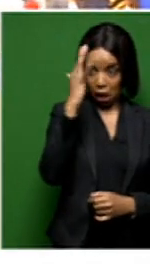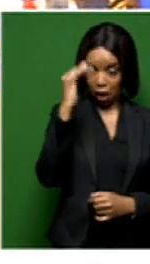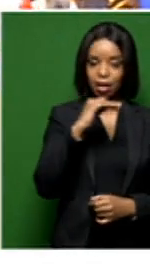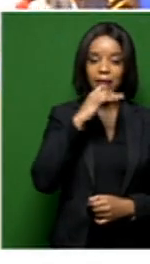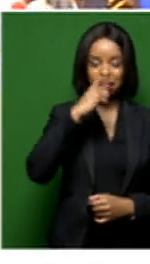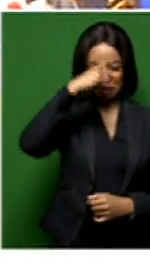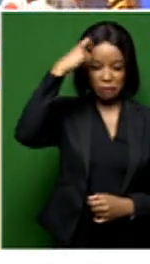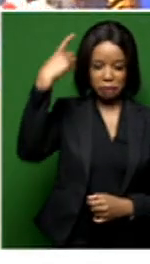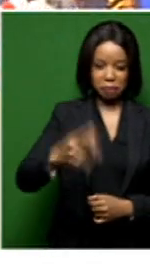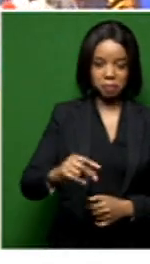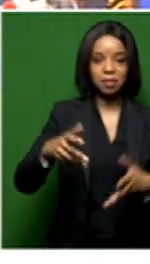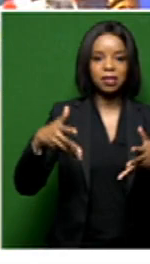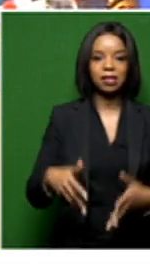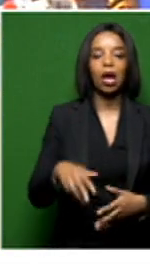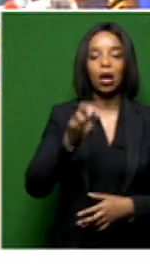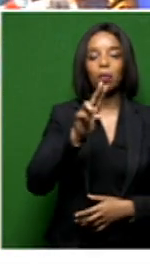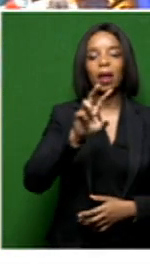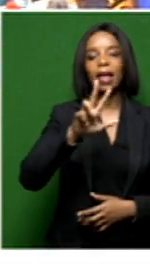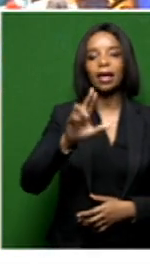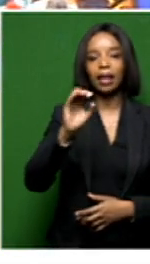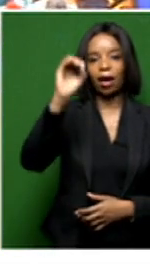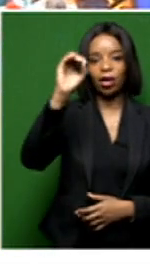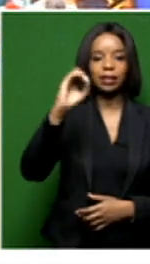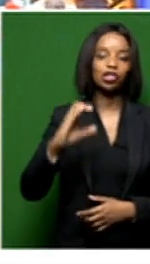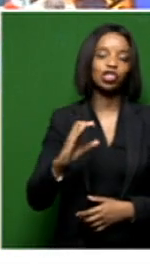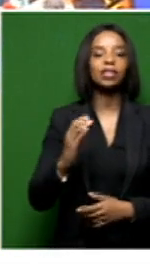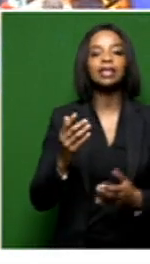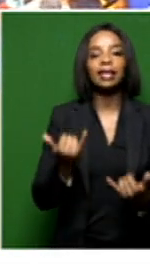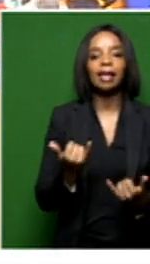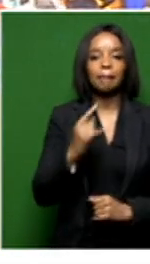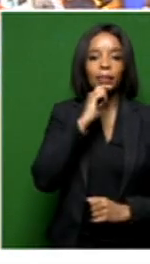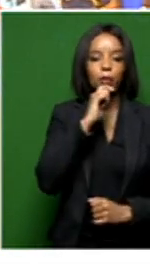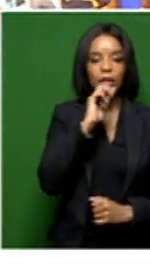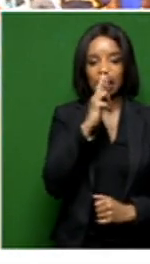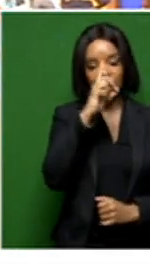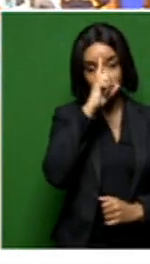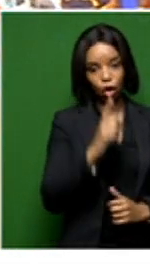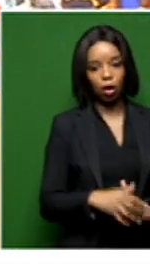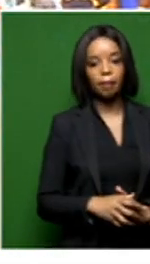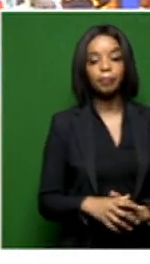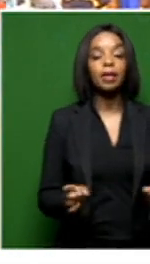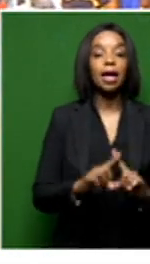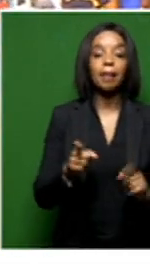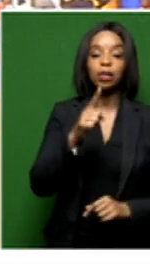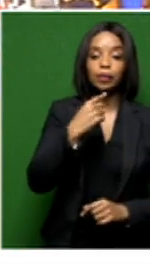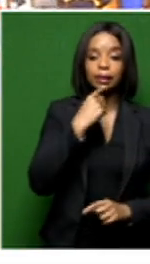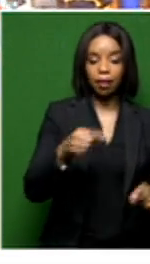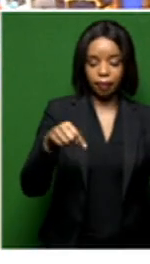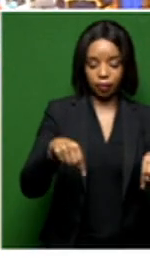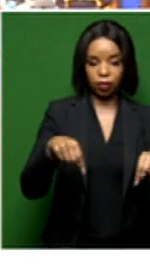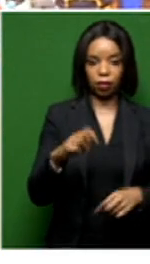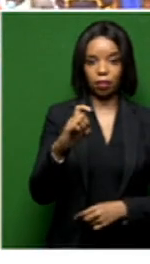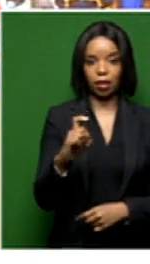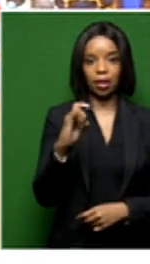28 degrees Celsius, and it's only just after 8 o'clock in the morning. But of course, as you said, all systems go here in